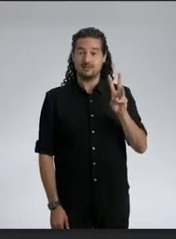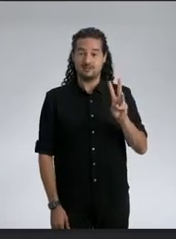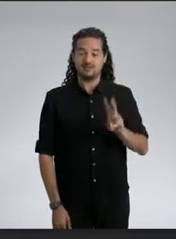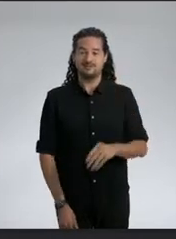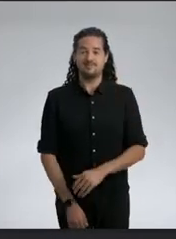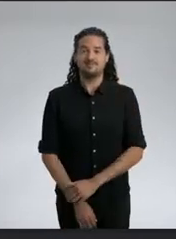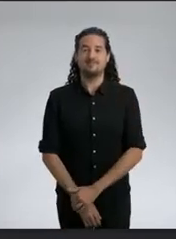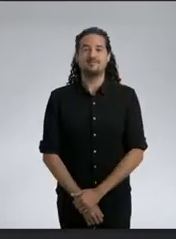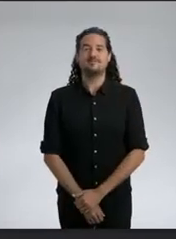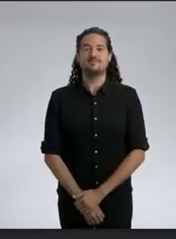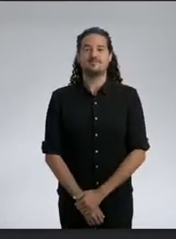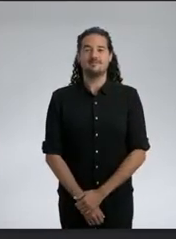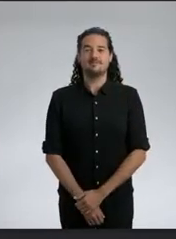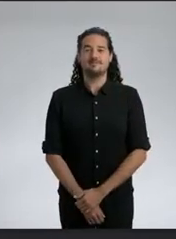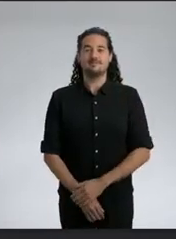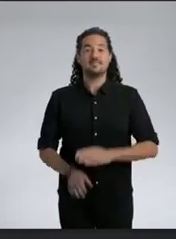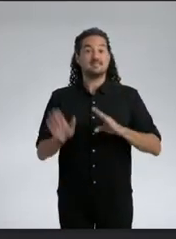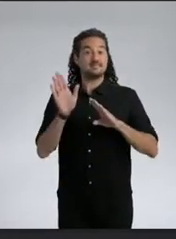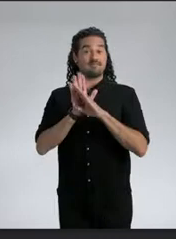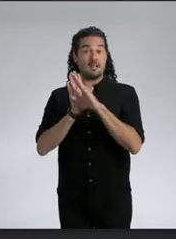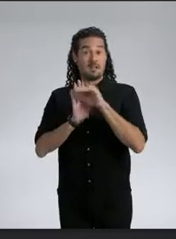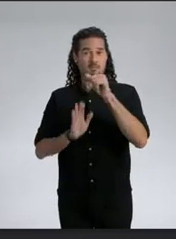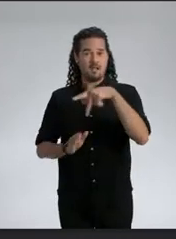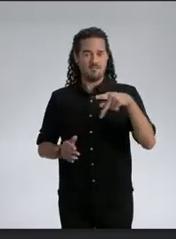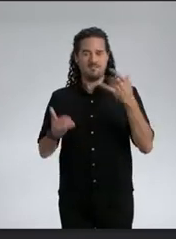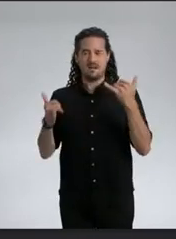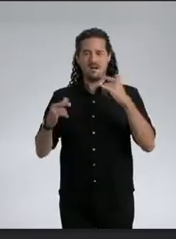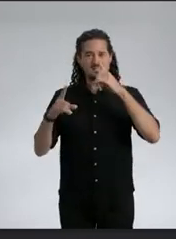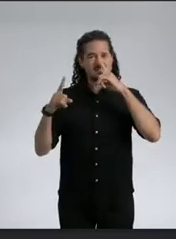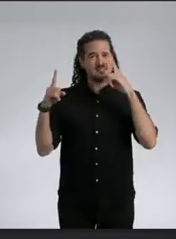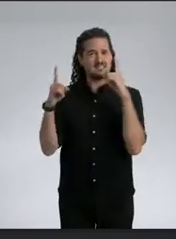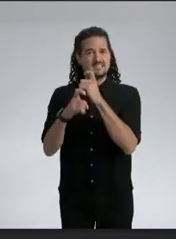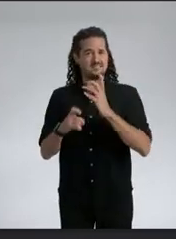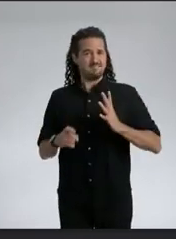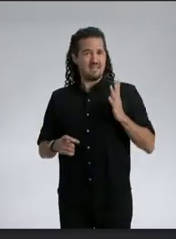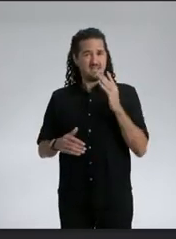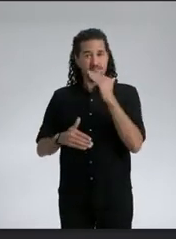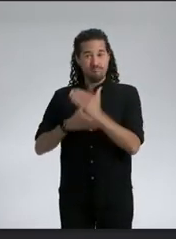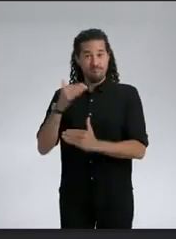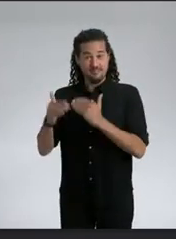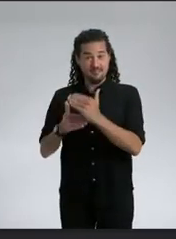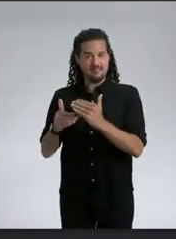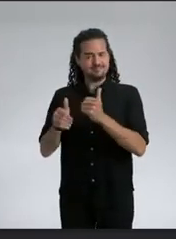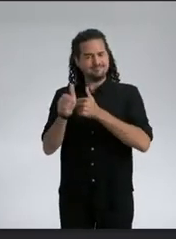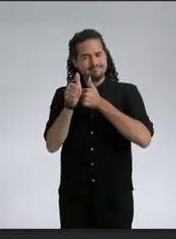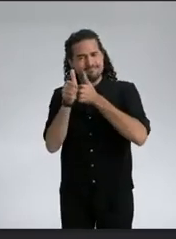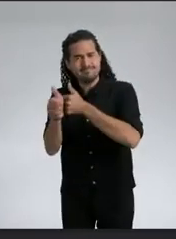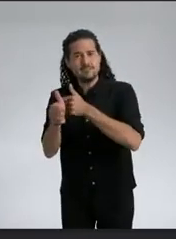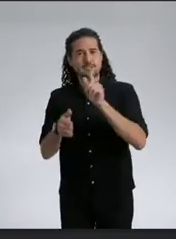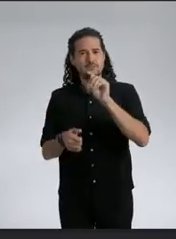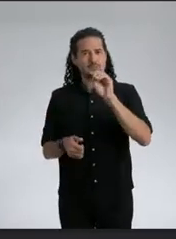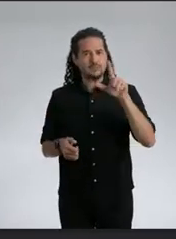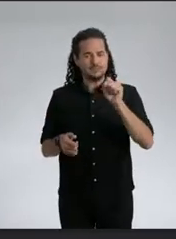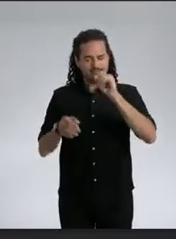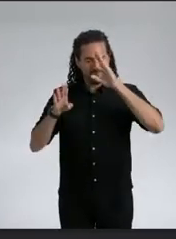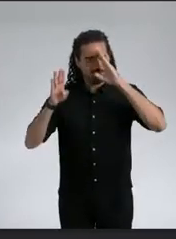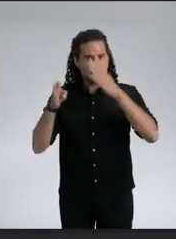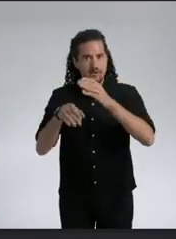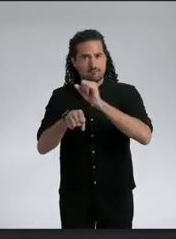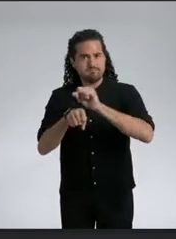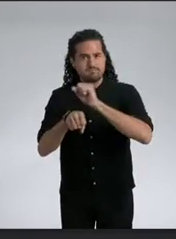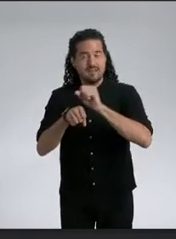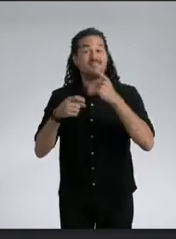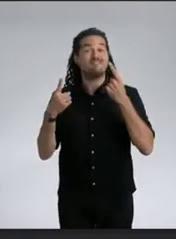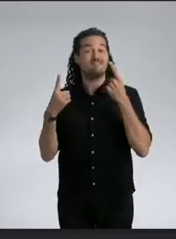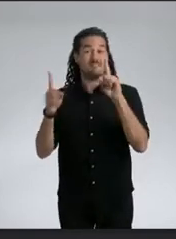Developing an app today is a pretty sophisticated process, and you rely on your tools to keep you focused and effective. The